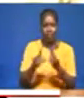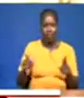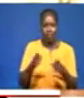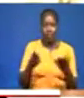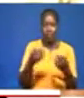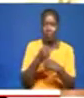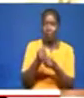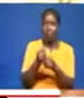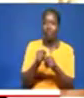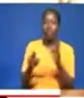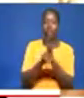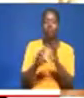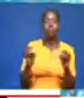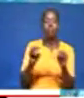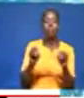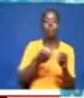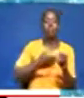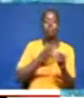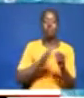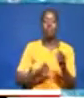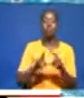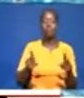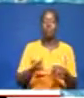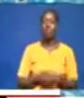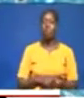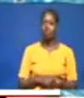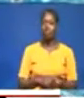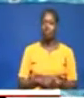making him unlawful owner of the land. Opicho Shemtai for Prime Edition.